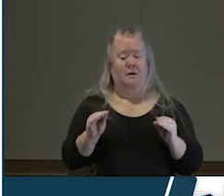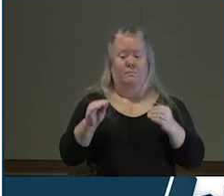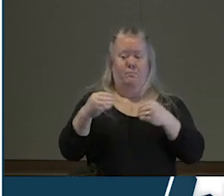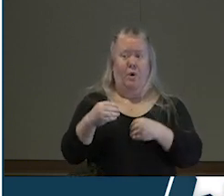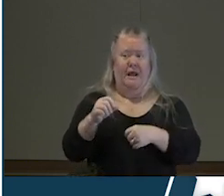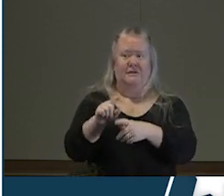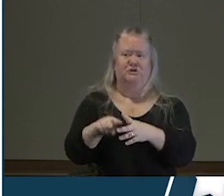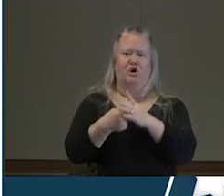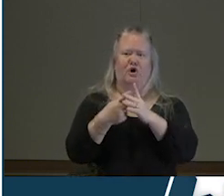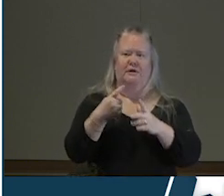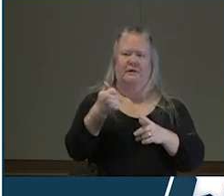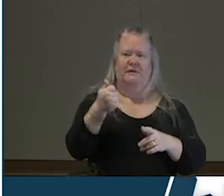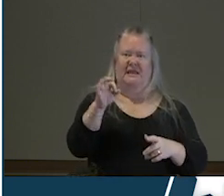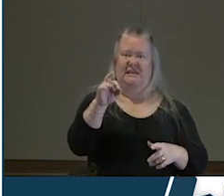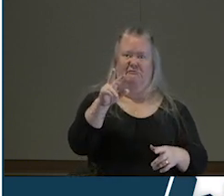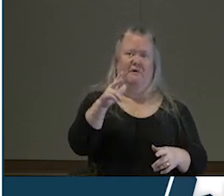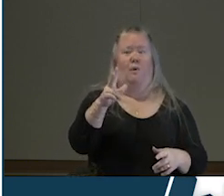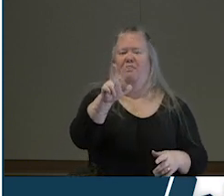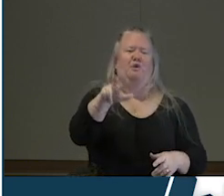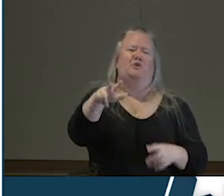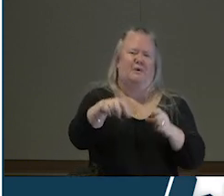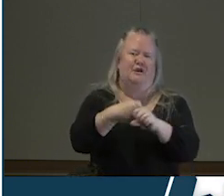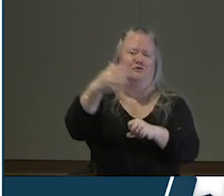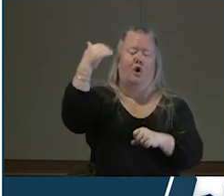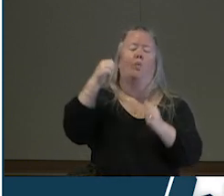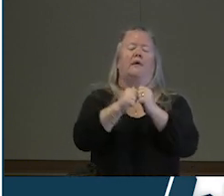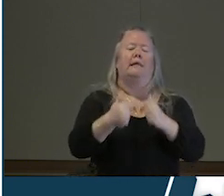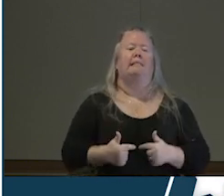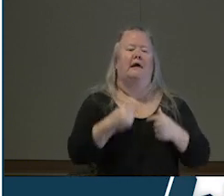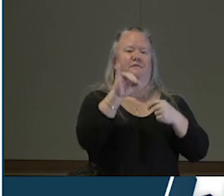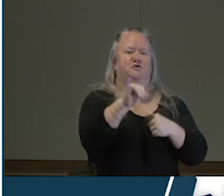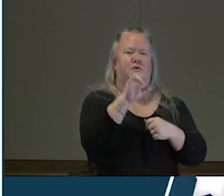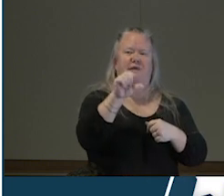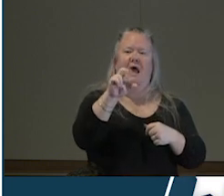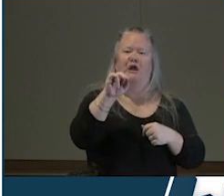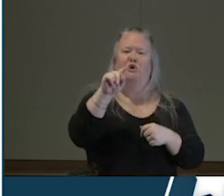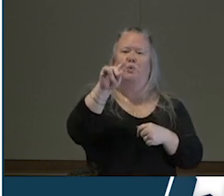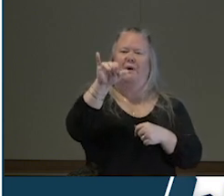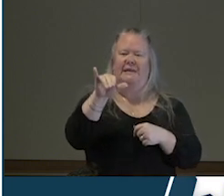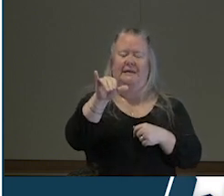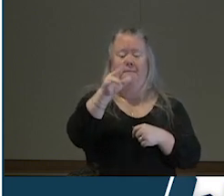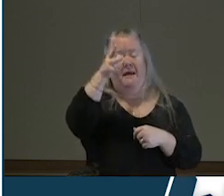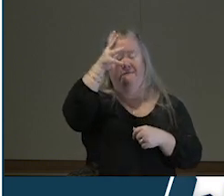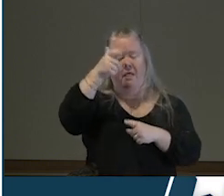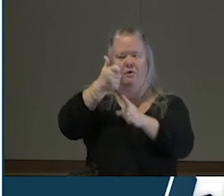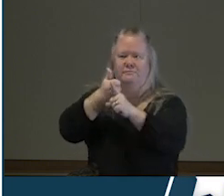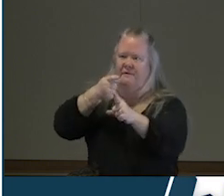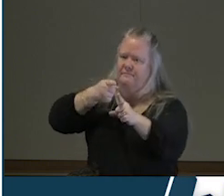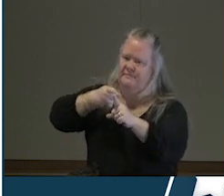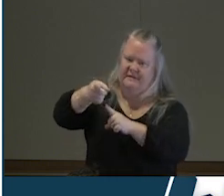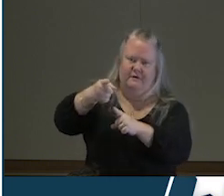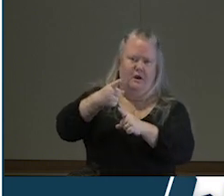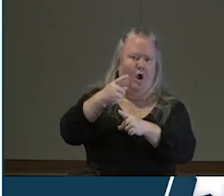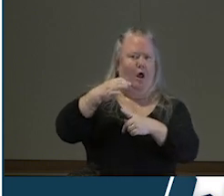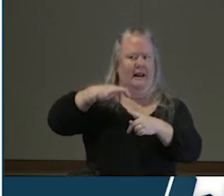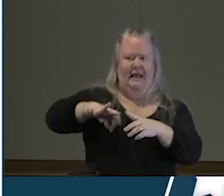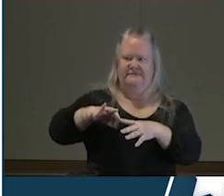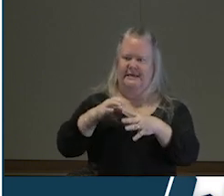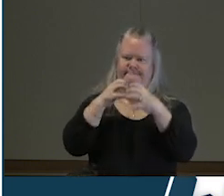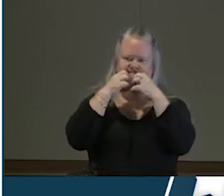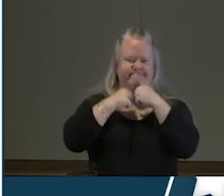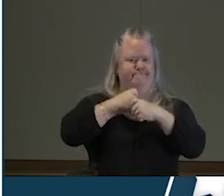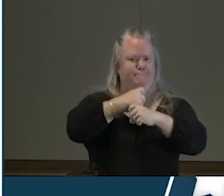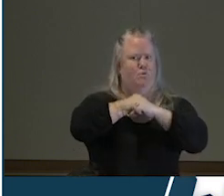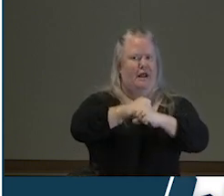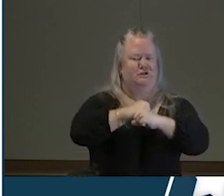started 33 years ago with life insurance and annuities. My father was very particular on asset protection, so he was not